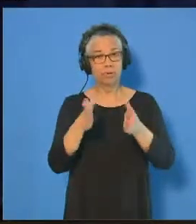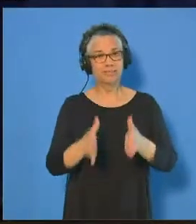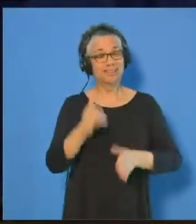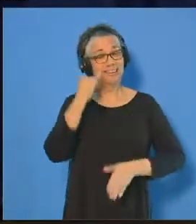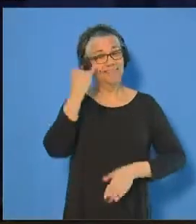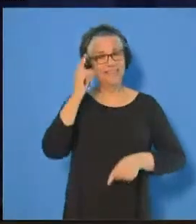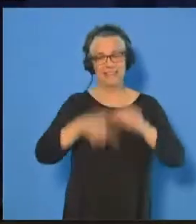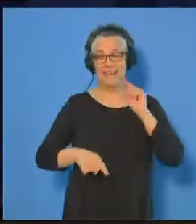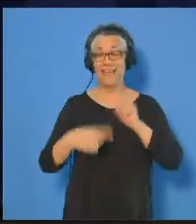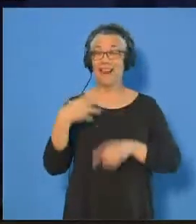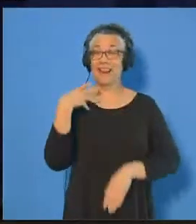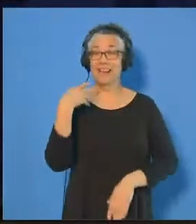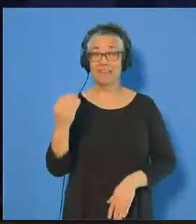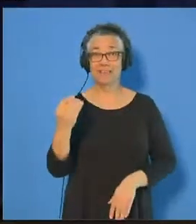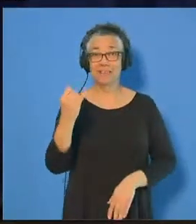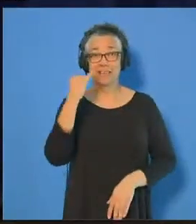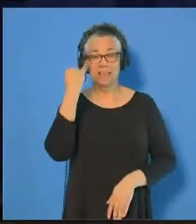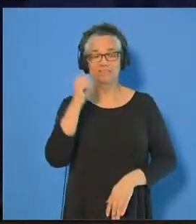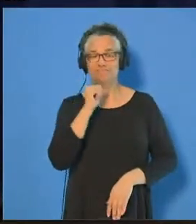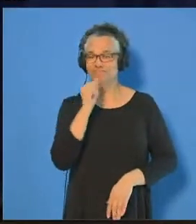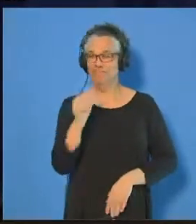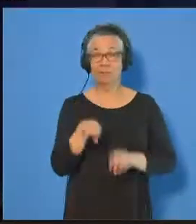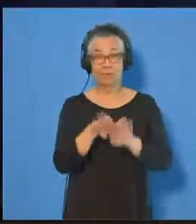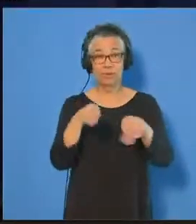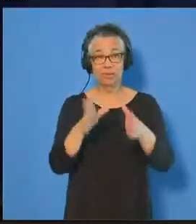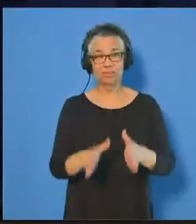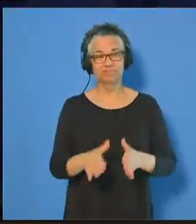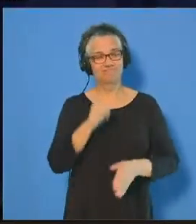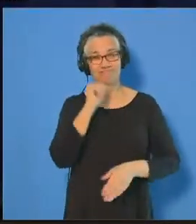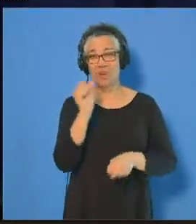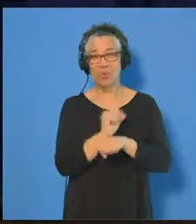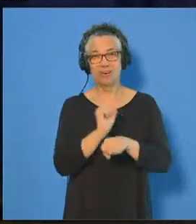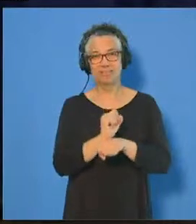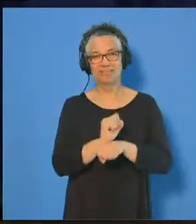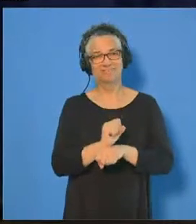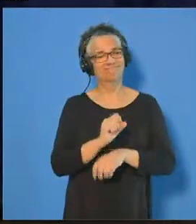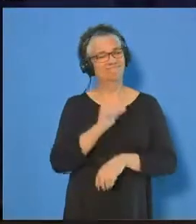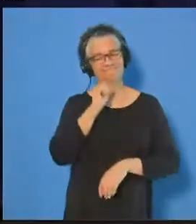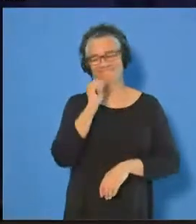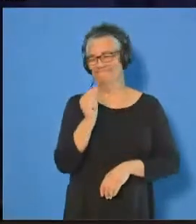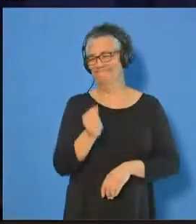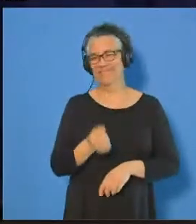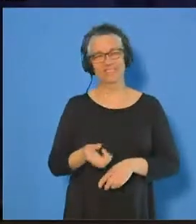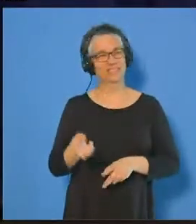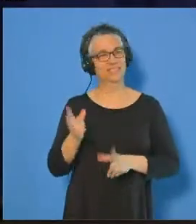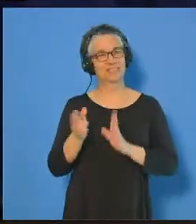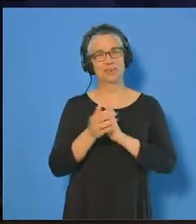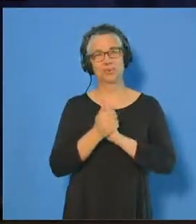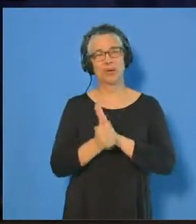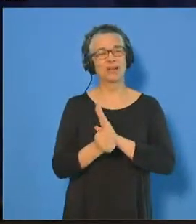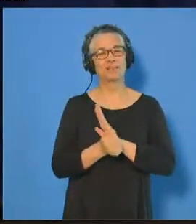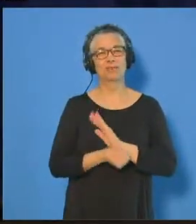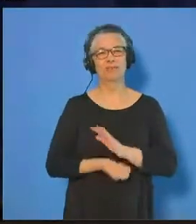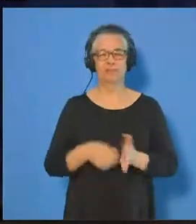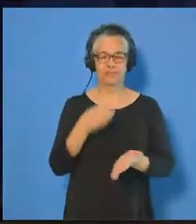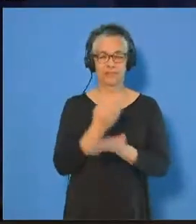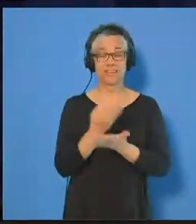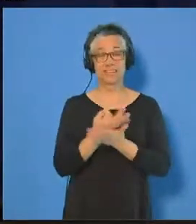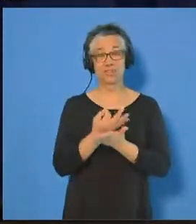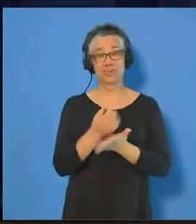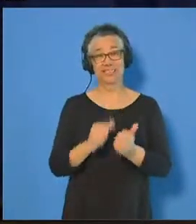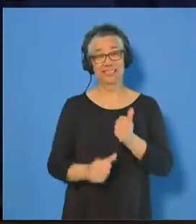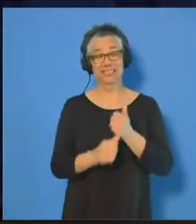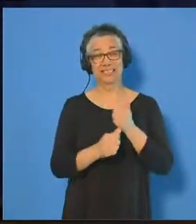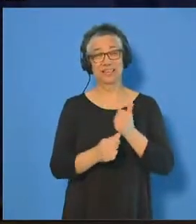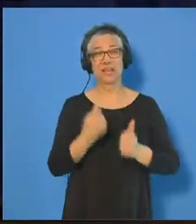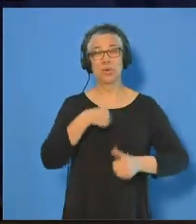leave. If non-Bermudians are unemployed, they do not qualify for financial assistance. In fact,